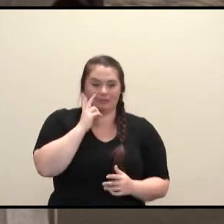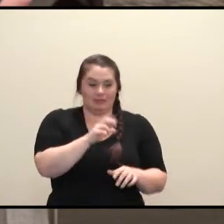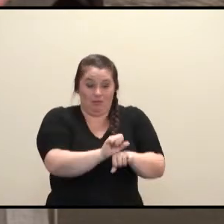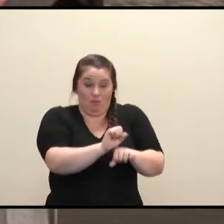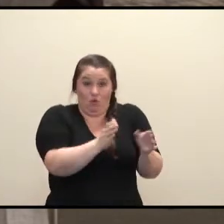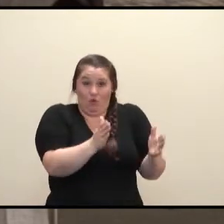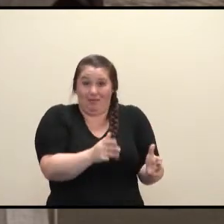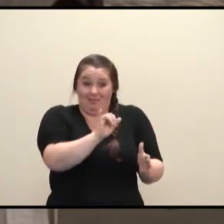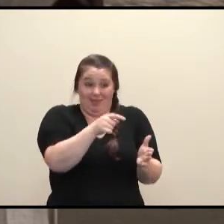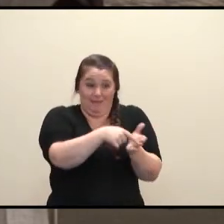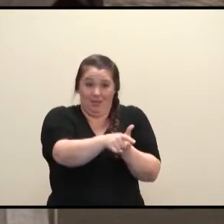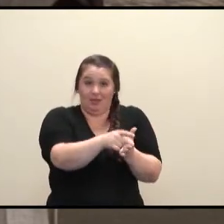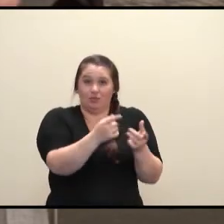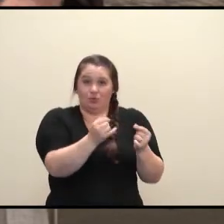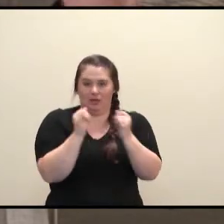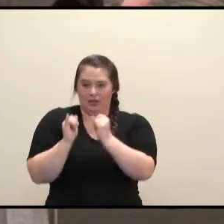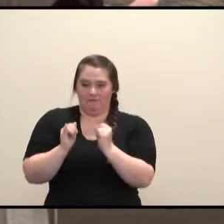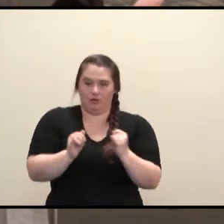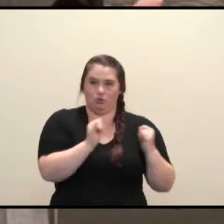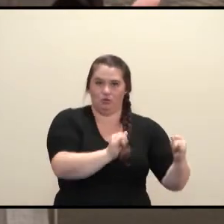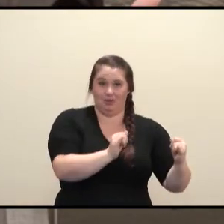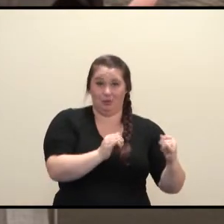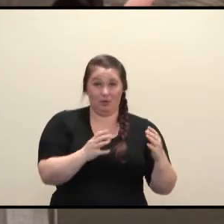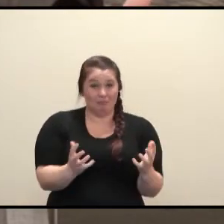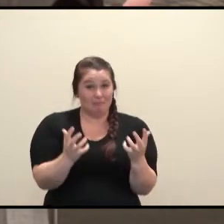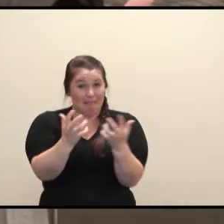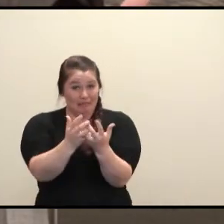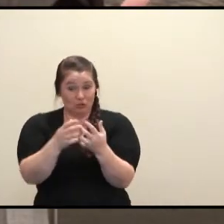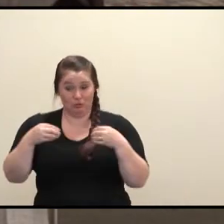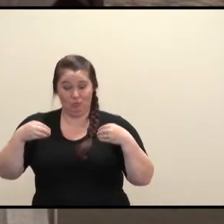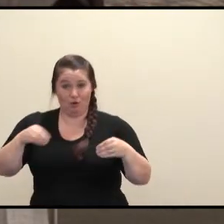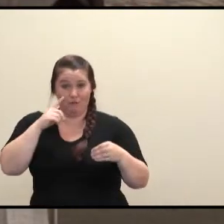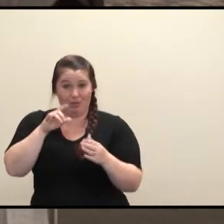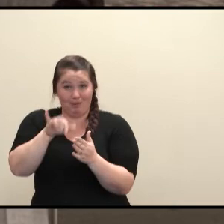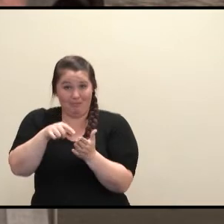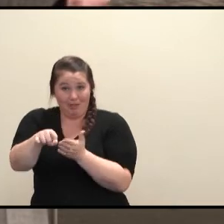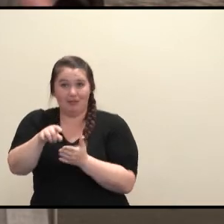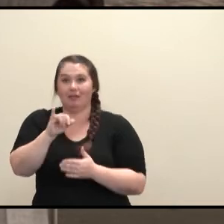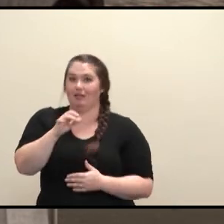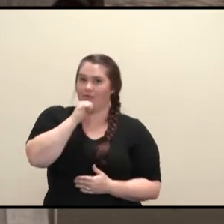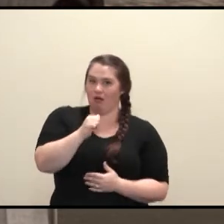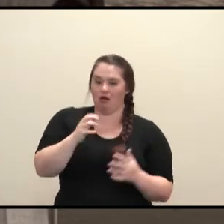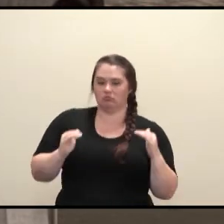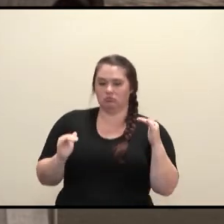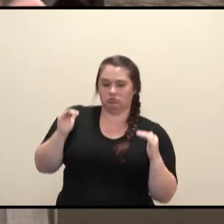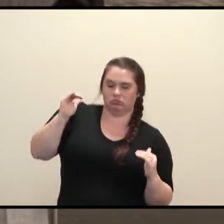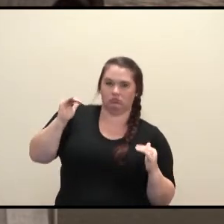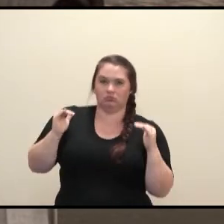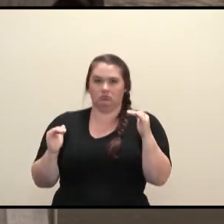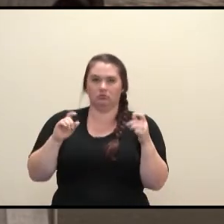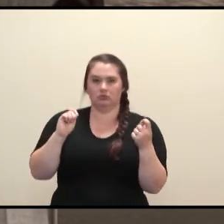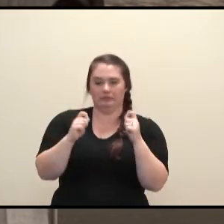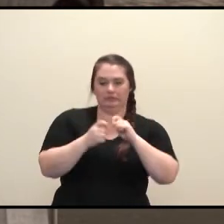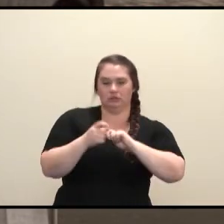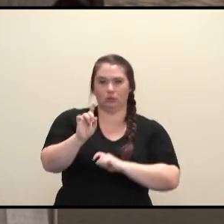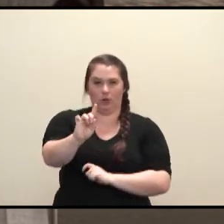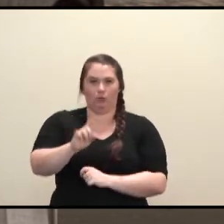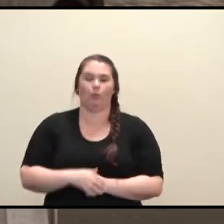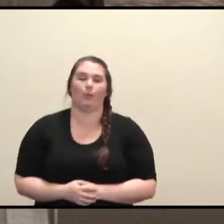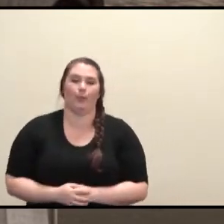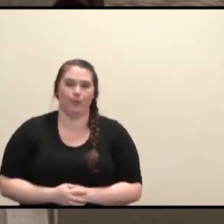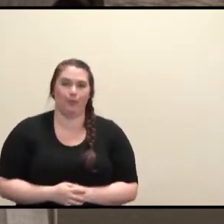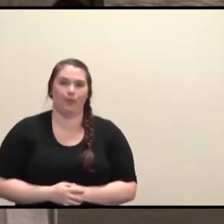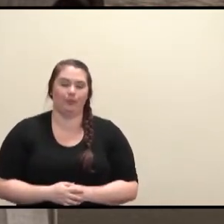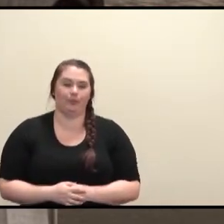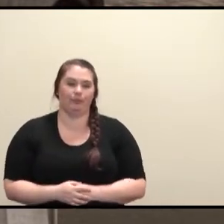doing individually. You know, are we aligned with market for individual employee pay? If not, what do those positions look like, and where do we need to make adjustment?